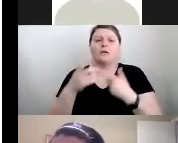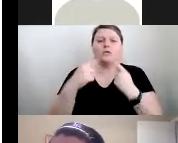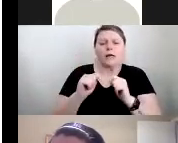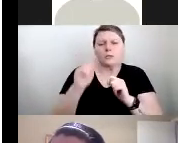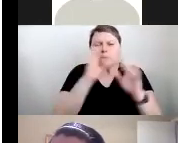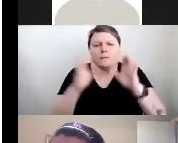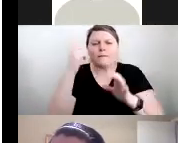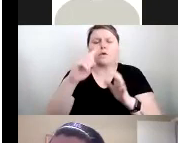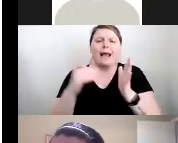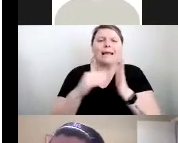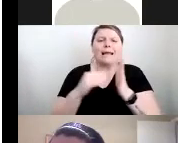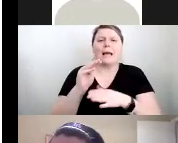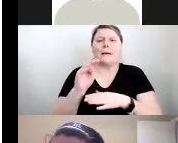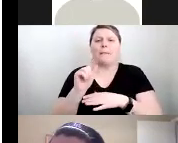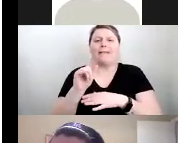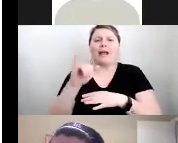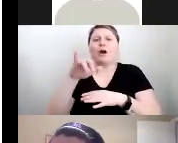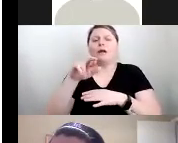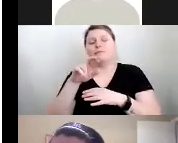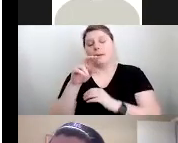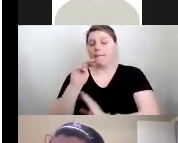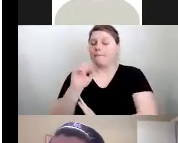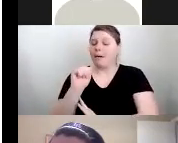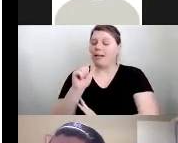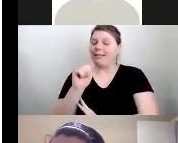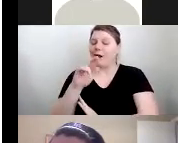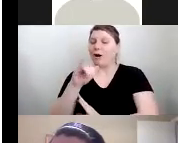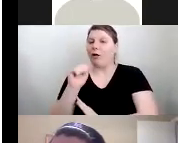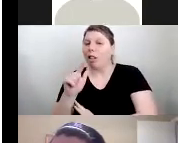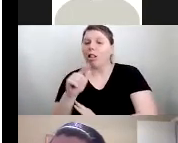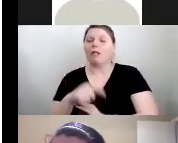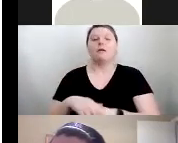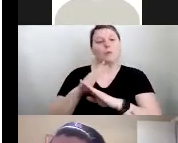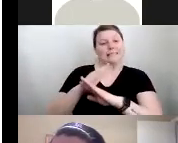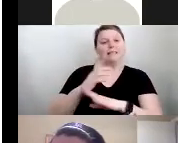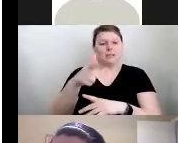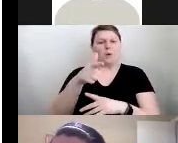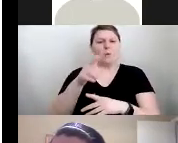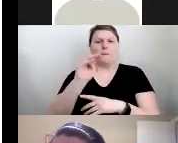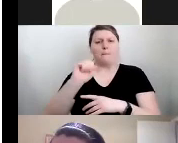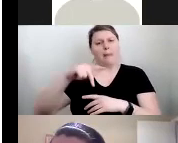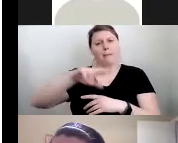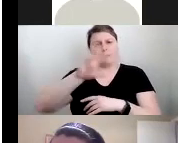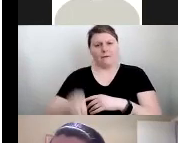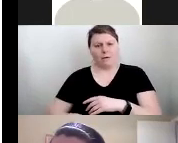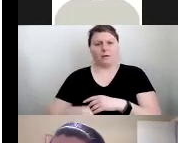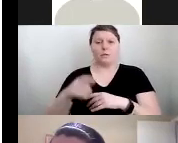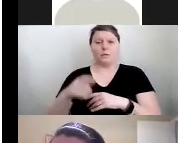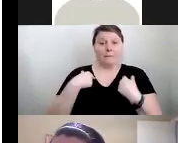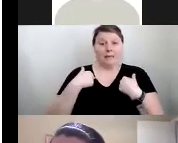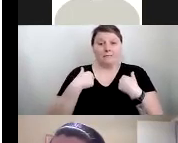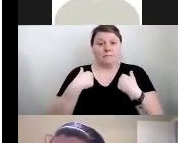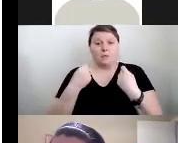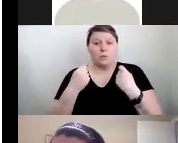And this is just a map of Africa and all the countries where I work. On any given day, I'm sending emails to 10 of